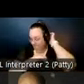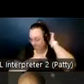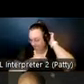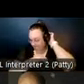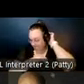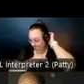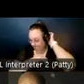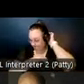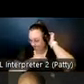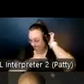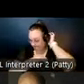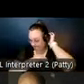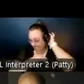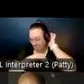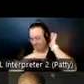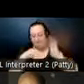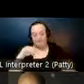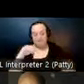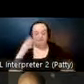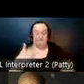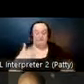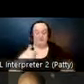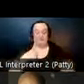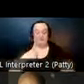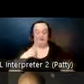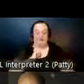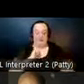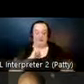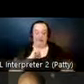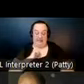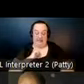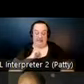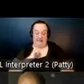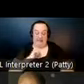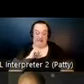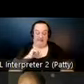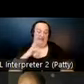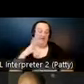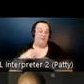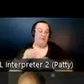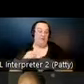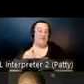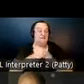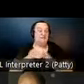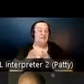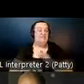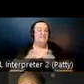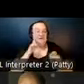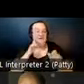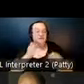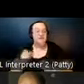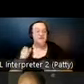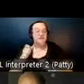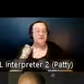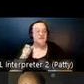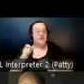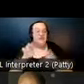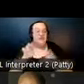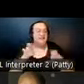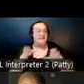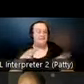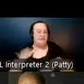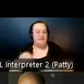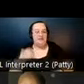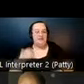Something that I'm involved in is the Simplified Strategic Investment Plans, or SFIP.